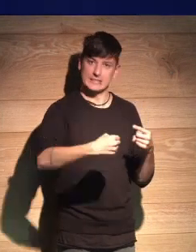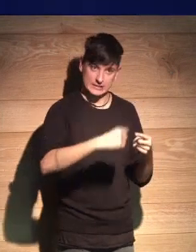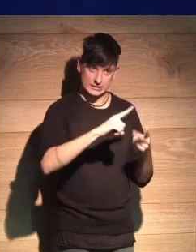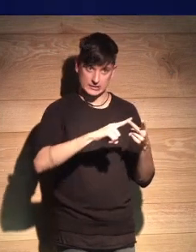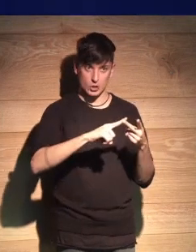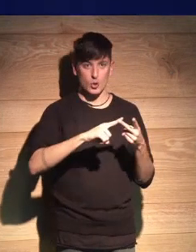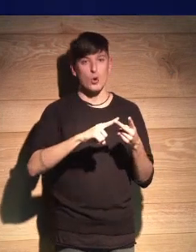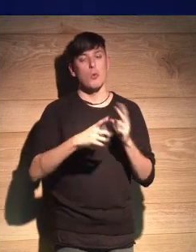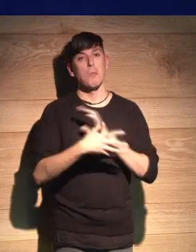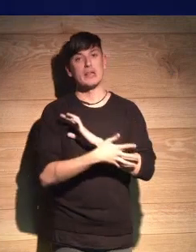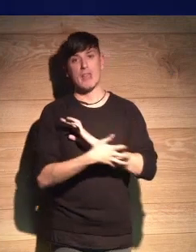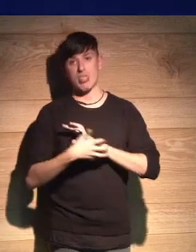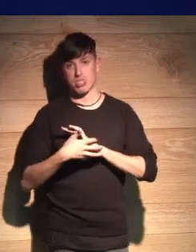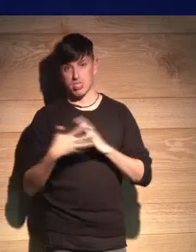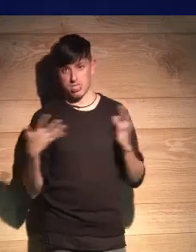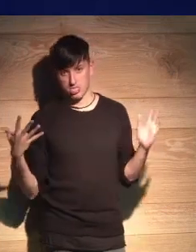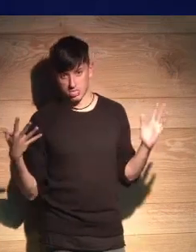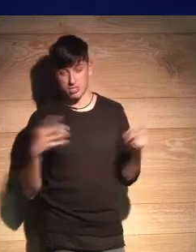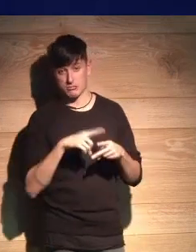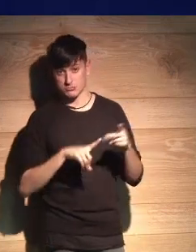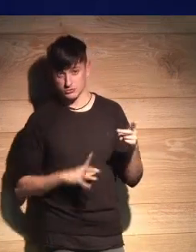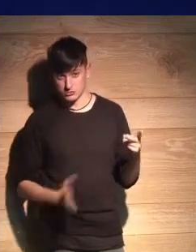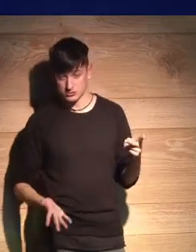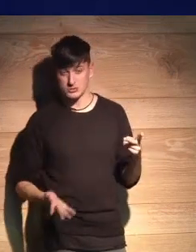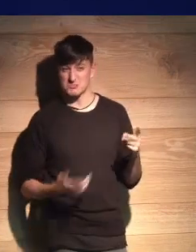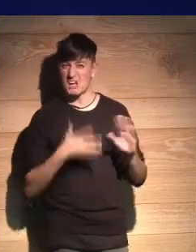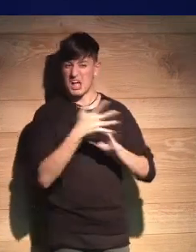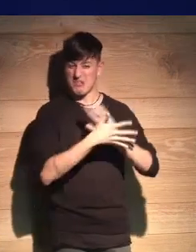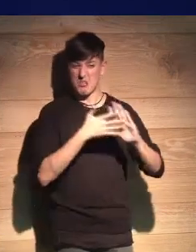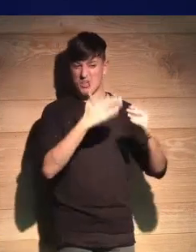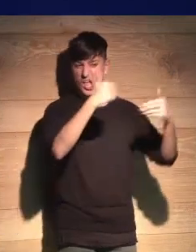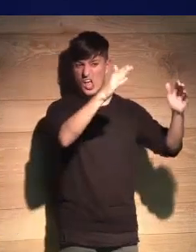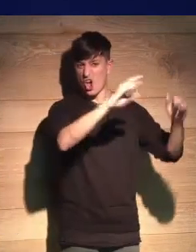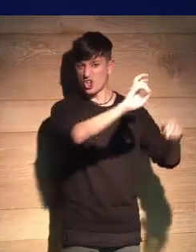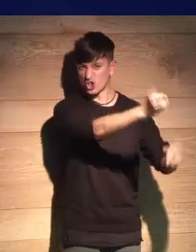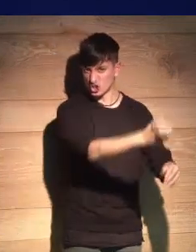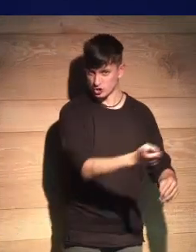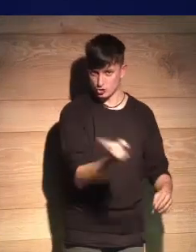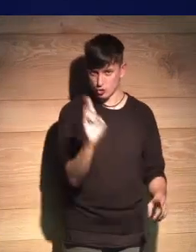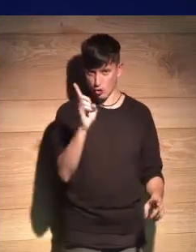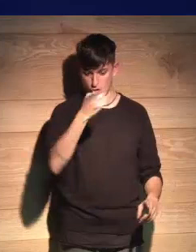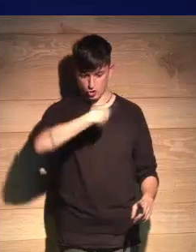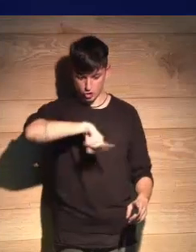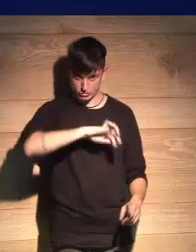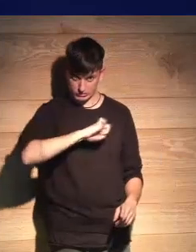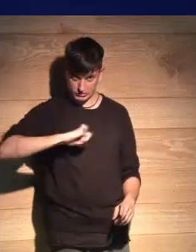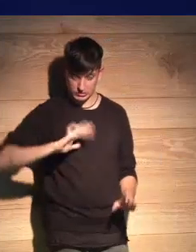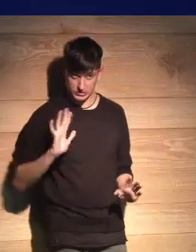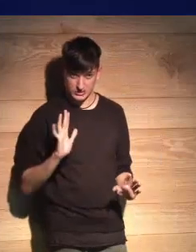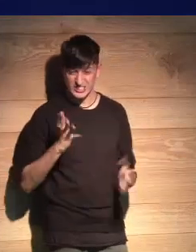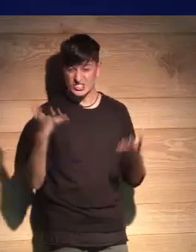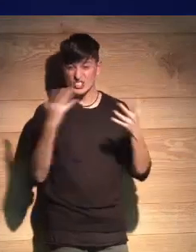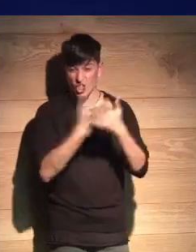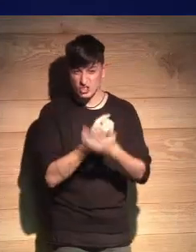It requires being brave but also humble. We're not talking about the others, we're talking about